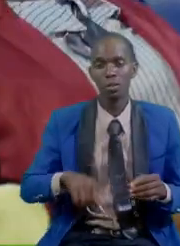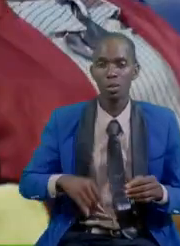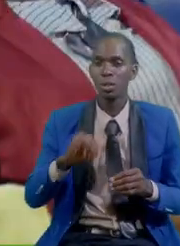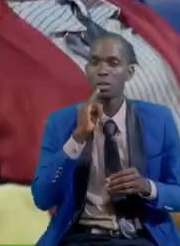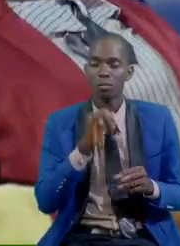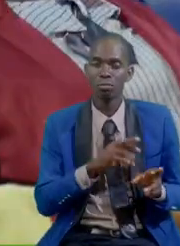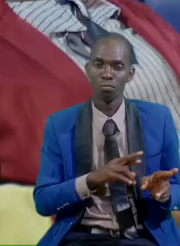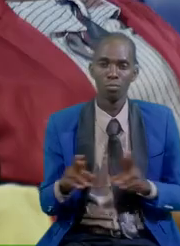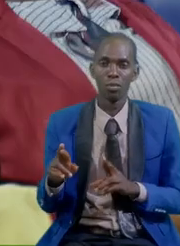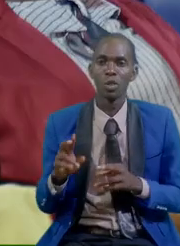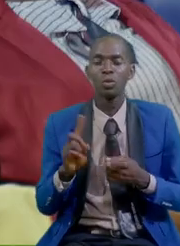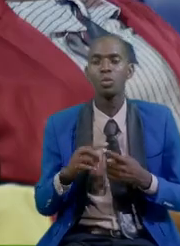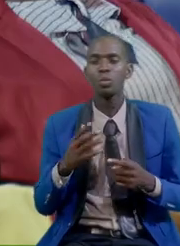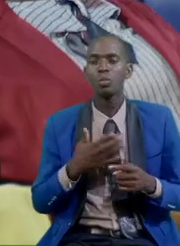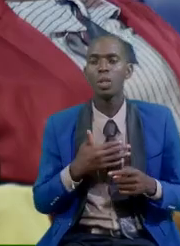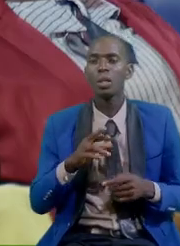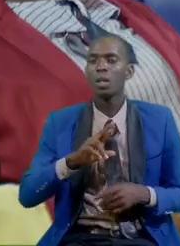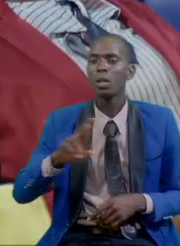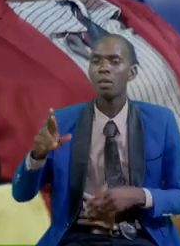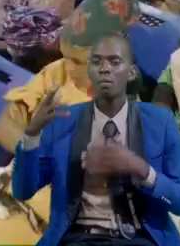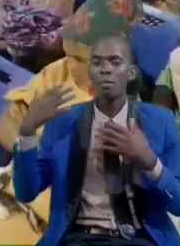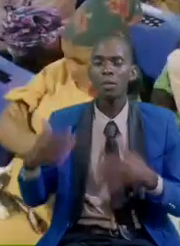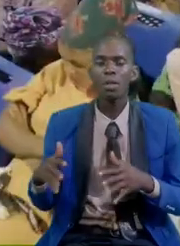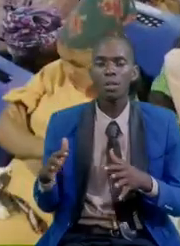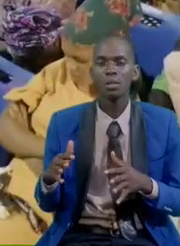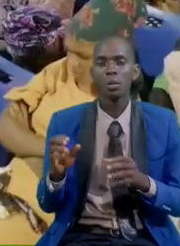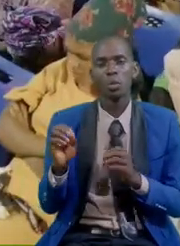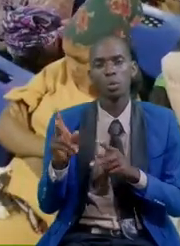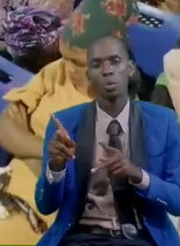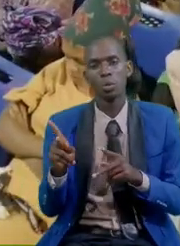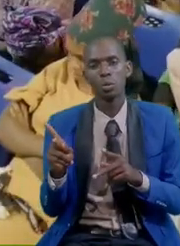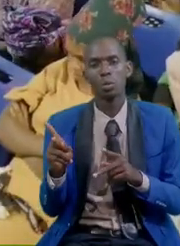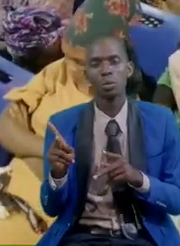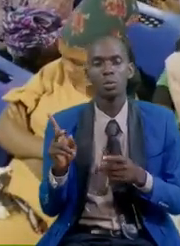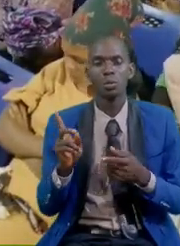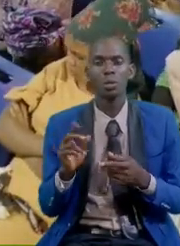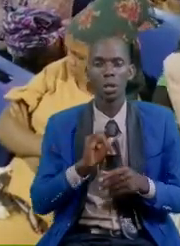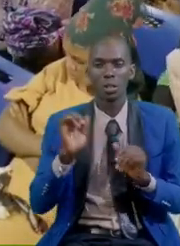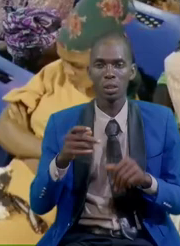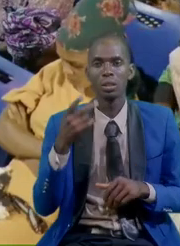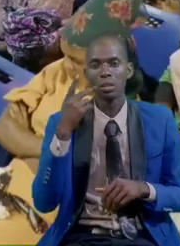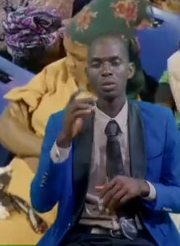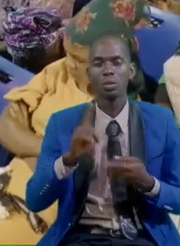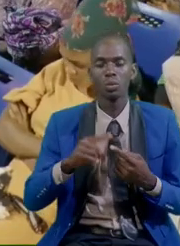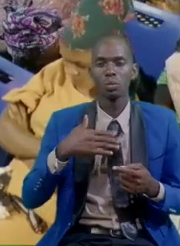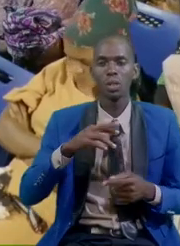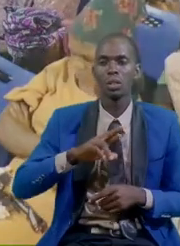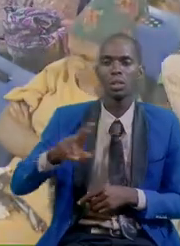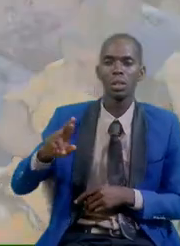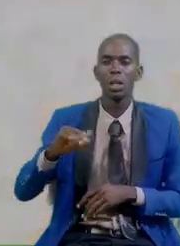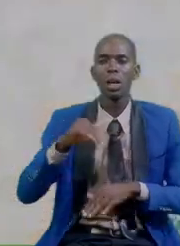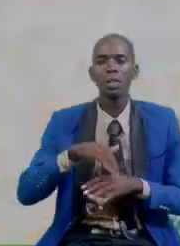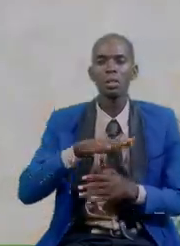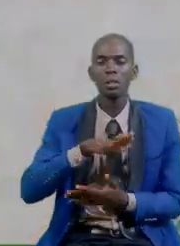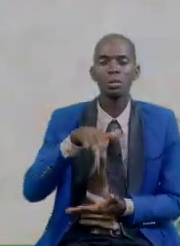left, to my right, if you are true, can I hear? Okay, to my right, I can see you. Here at the middle, cancel us, are